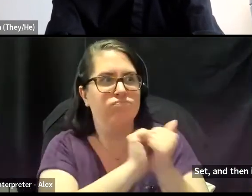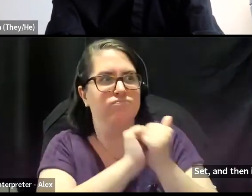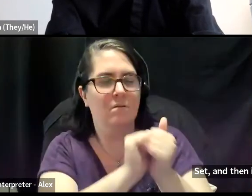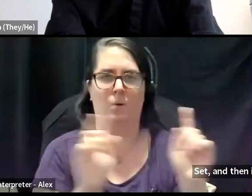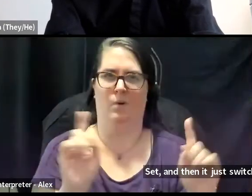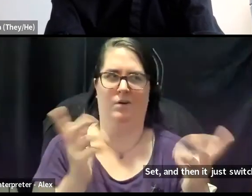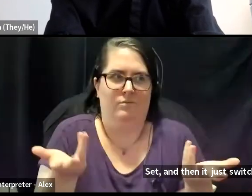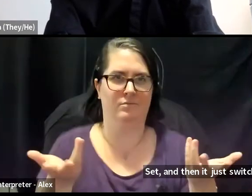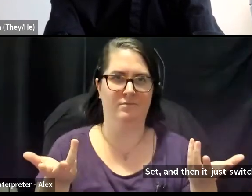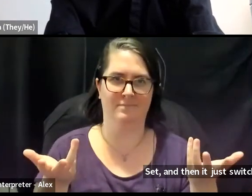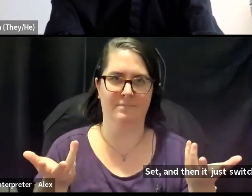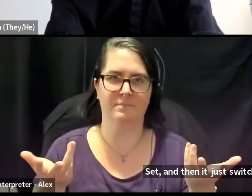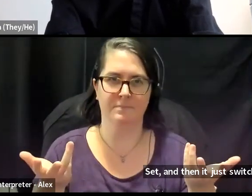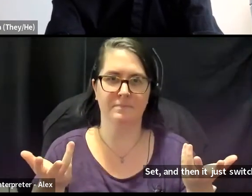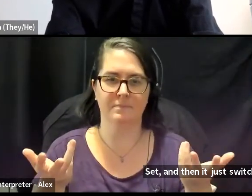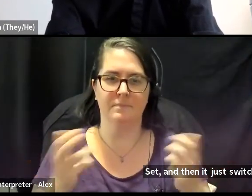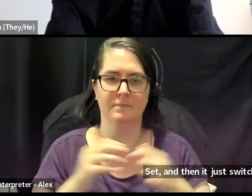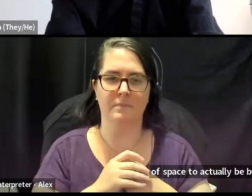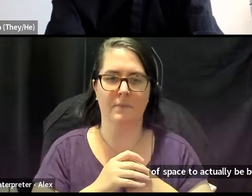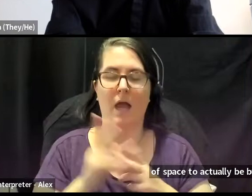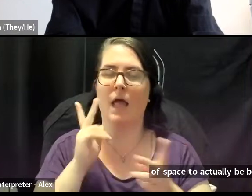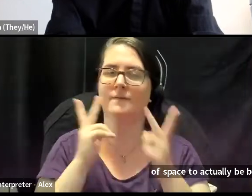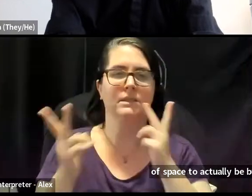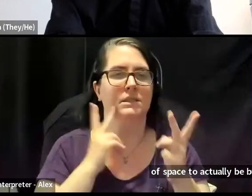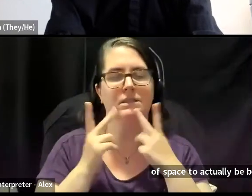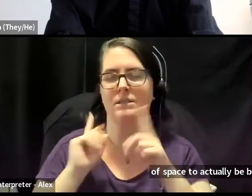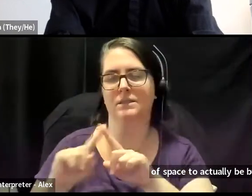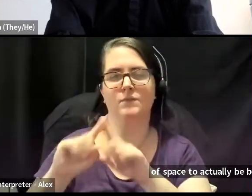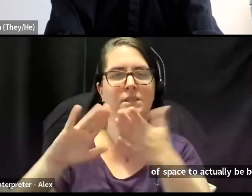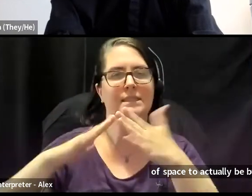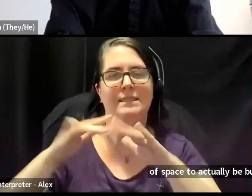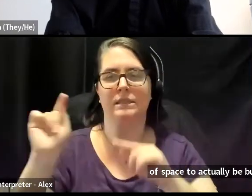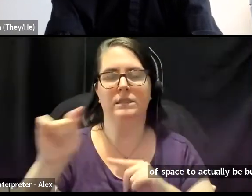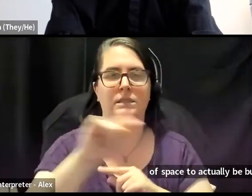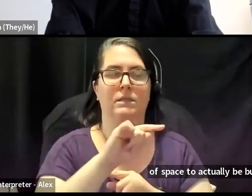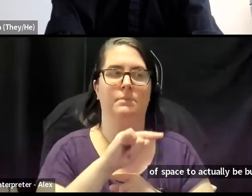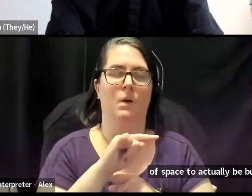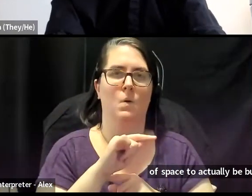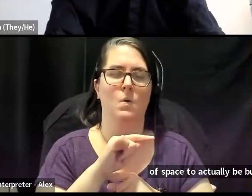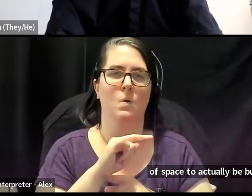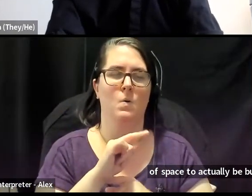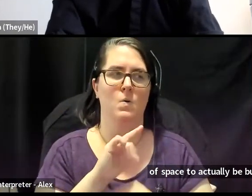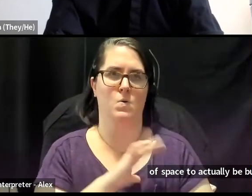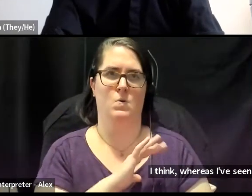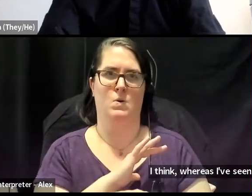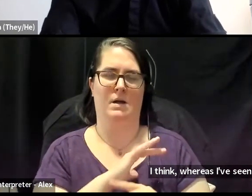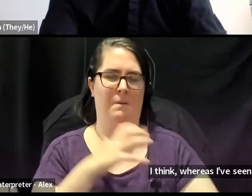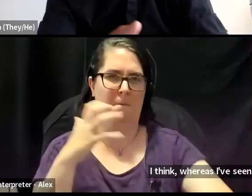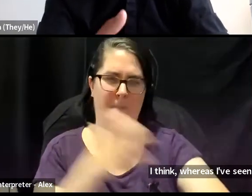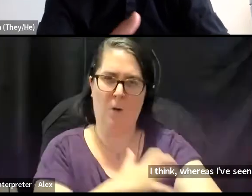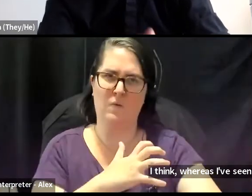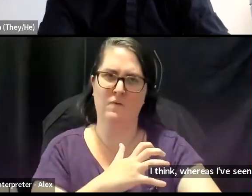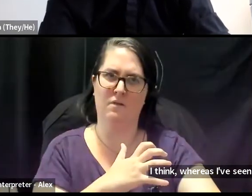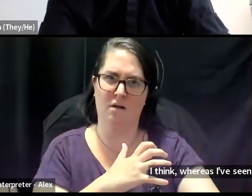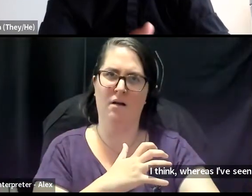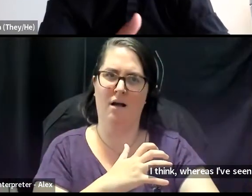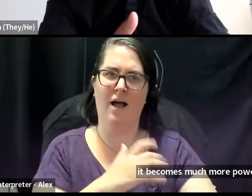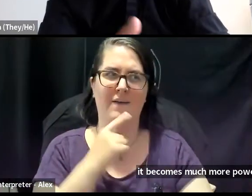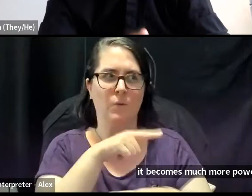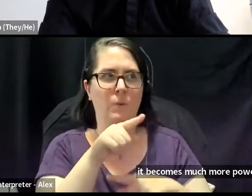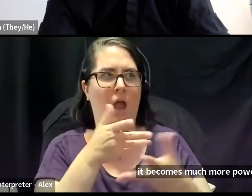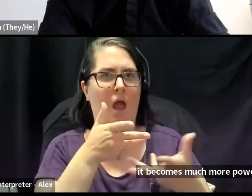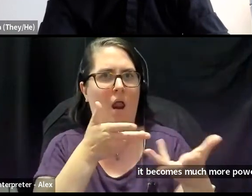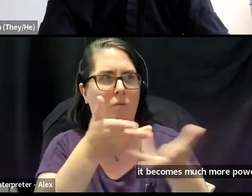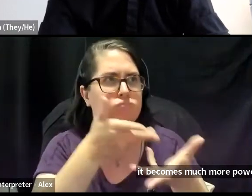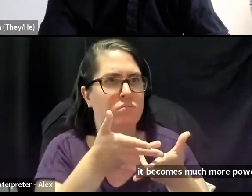I think. Whereas I've seen this in different cities, and it becomes much more powerful when people are allowed to like engage in the art